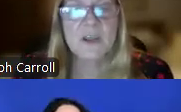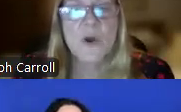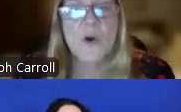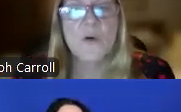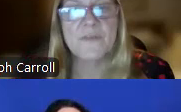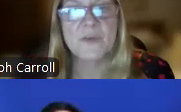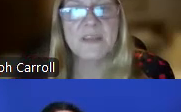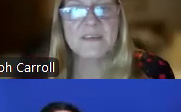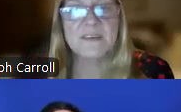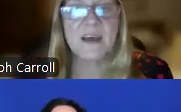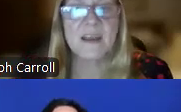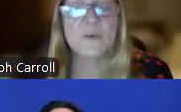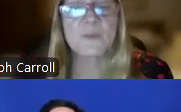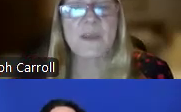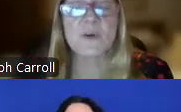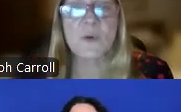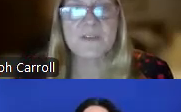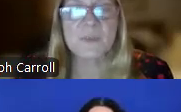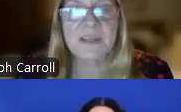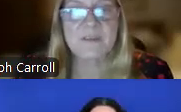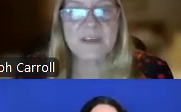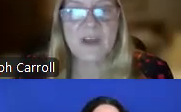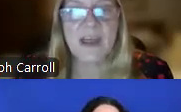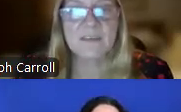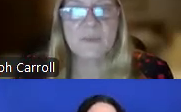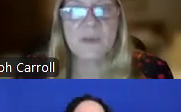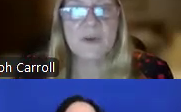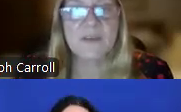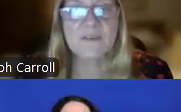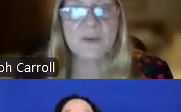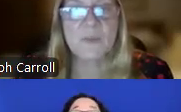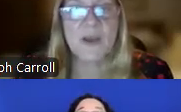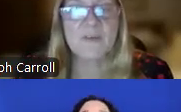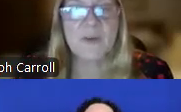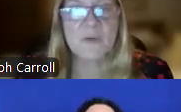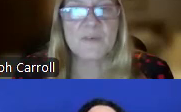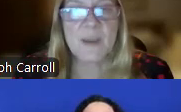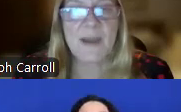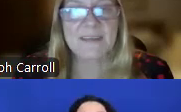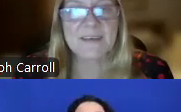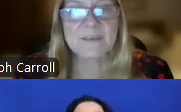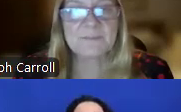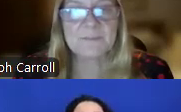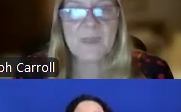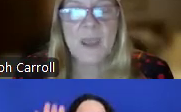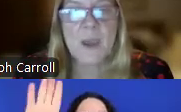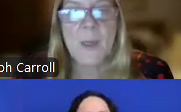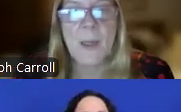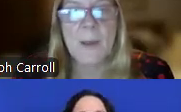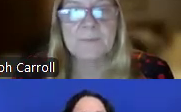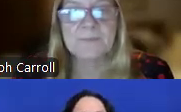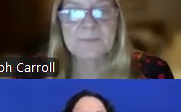section, or if you need to sign or speak your question, please raise your hand and we will give you microphone or video access.